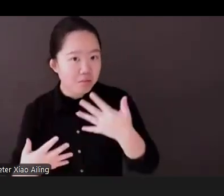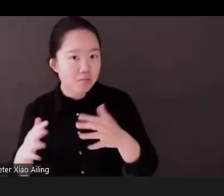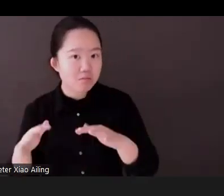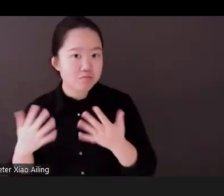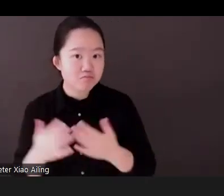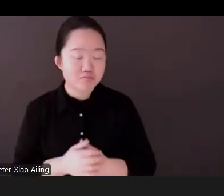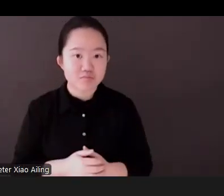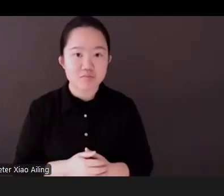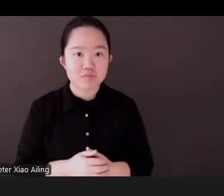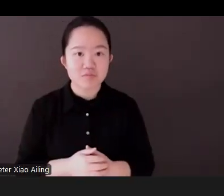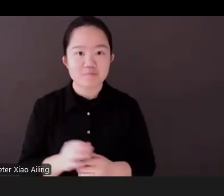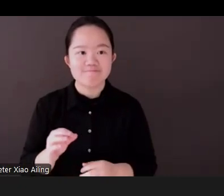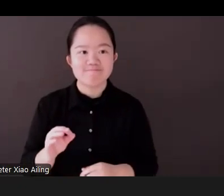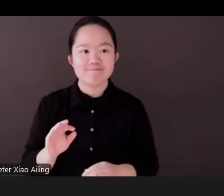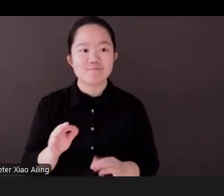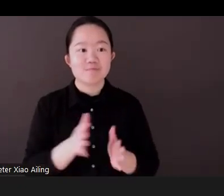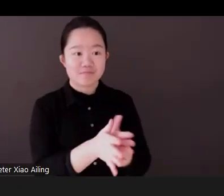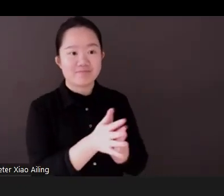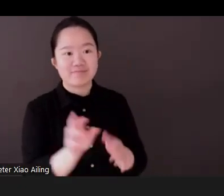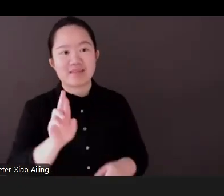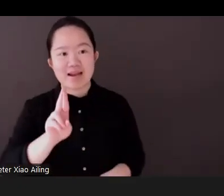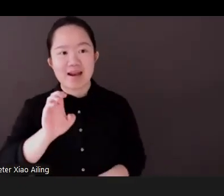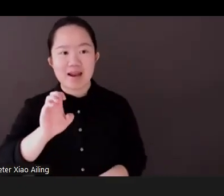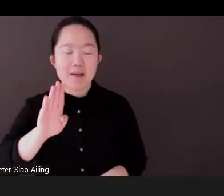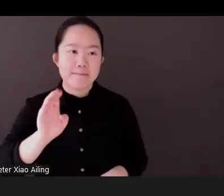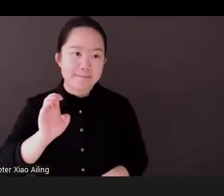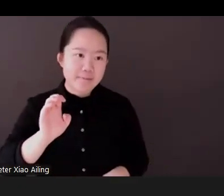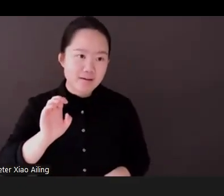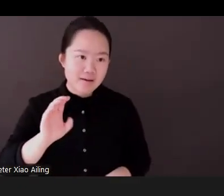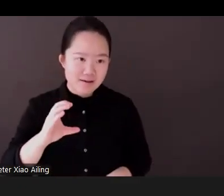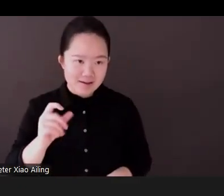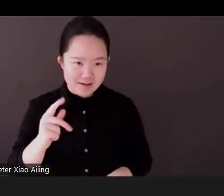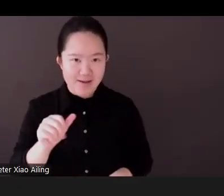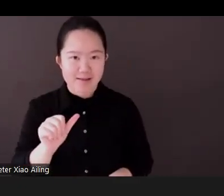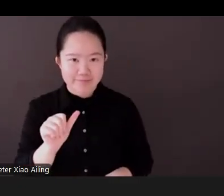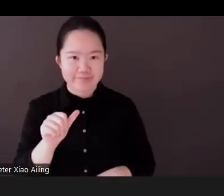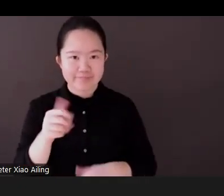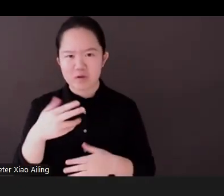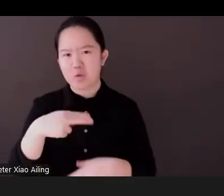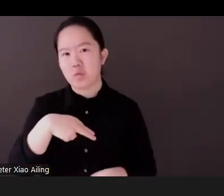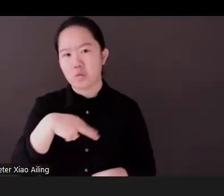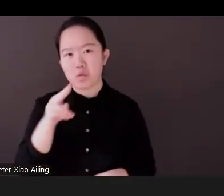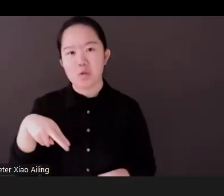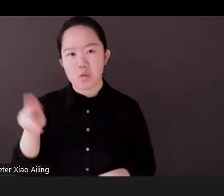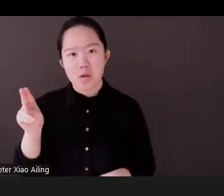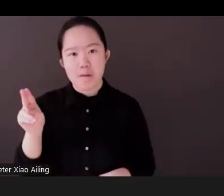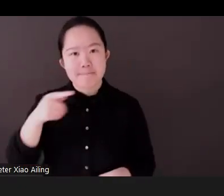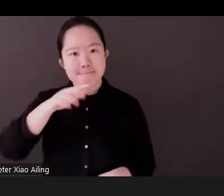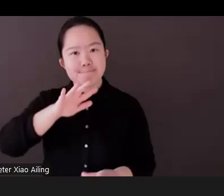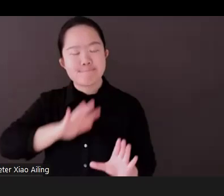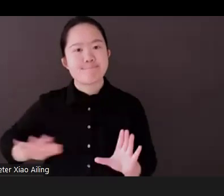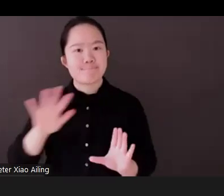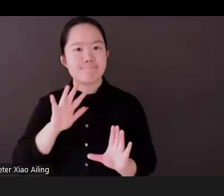whole sector usually get like a bit more attention to the subject. I don't think really the size of the fines